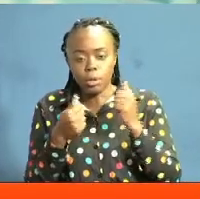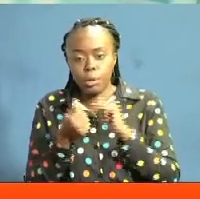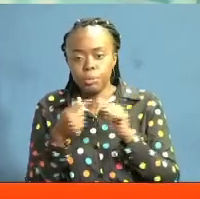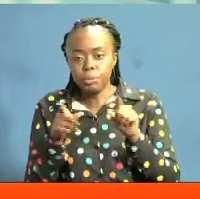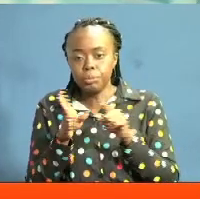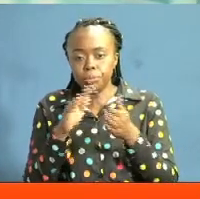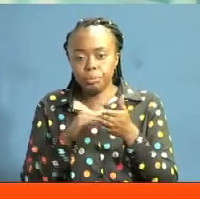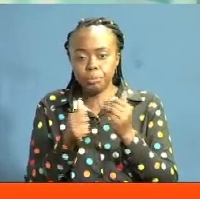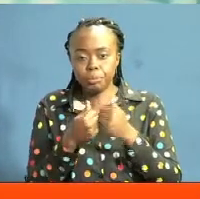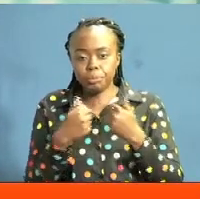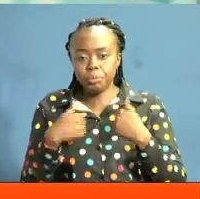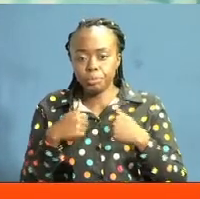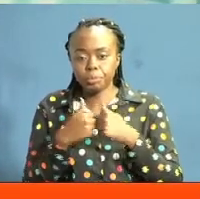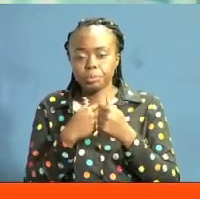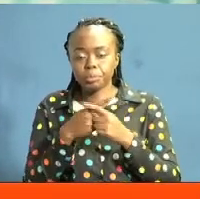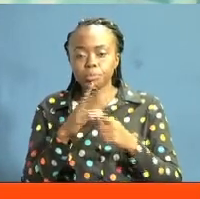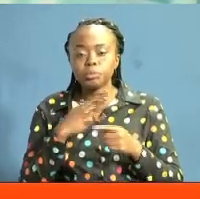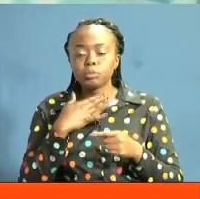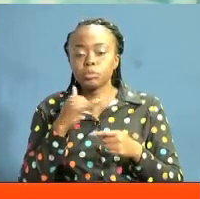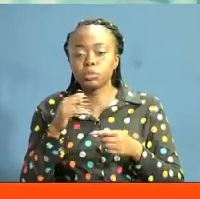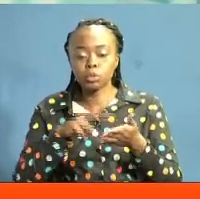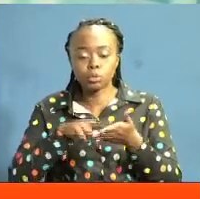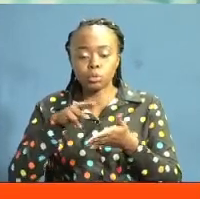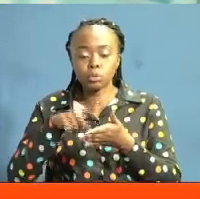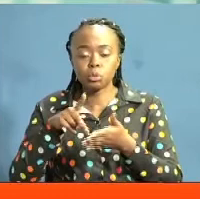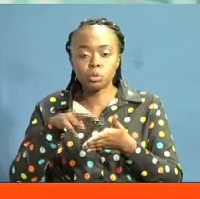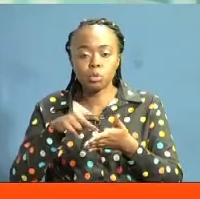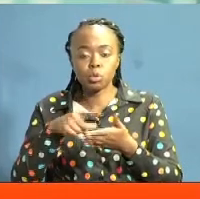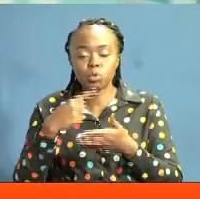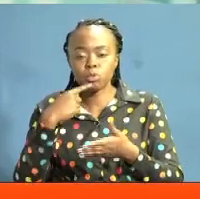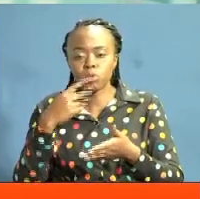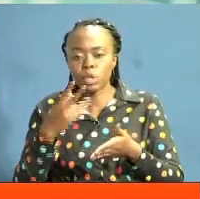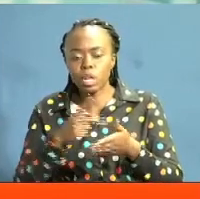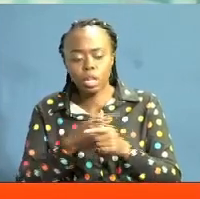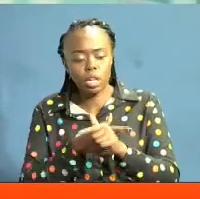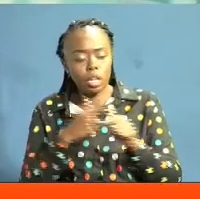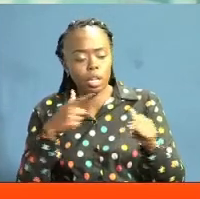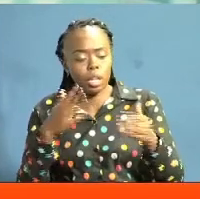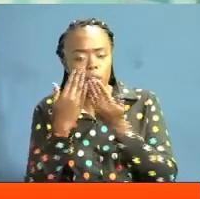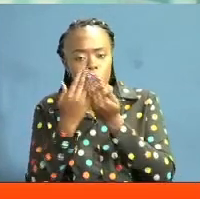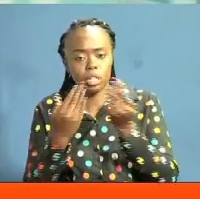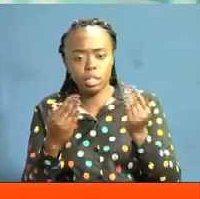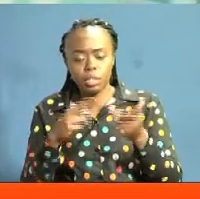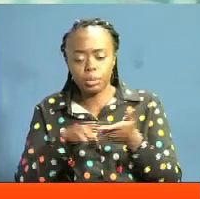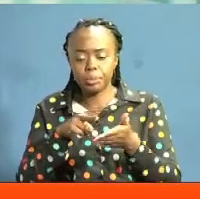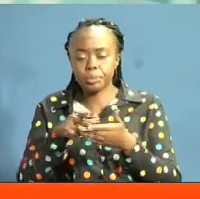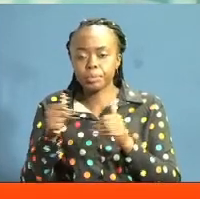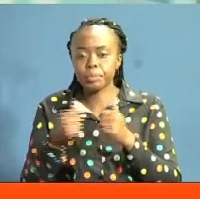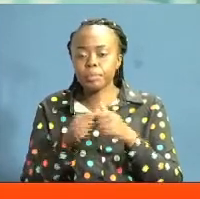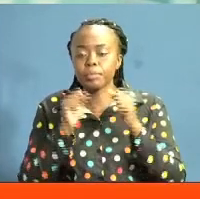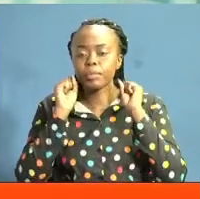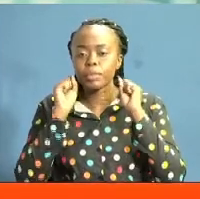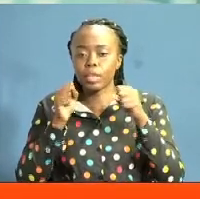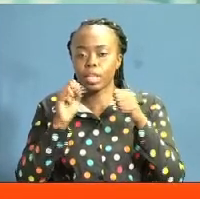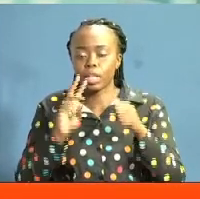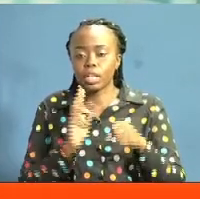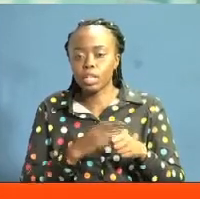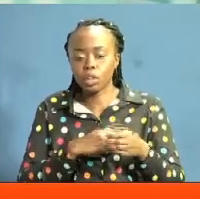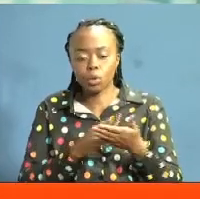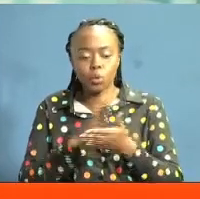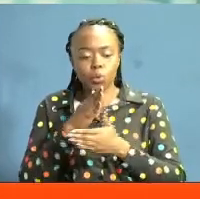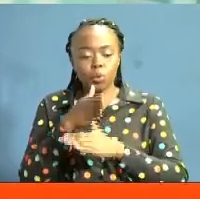Punishment comes when we are not working discipline. So as long as our children are working discipline, can we now do the next